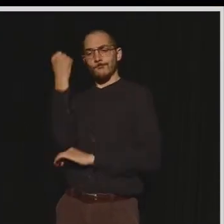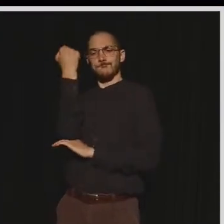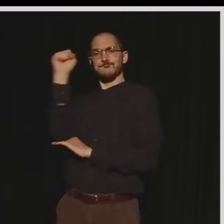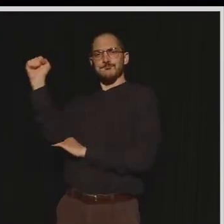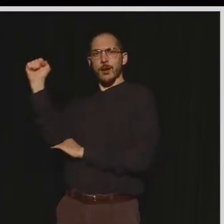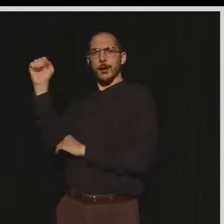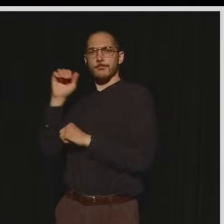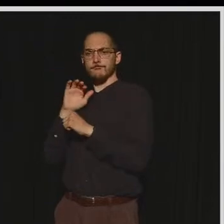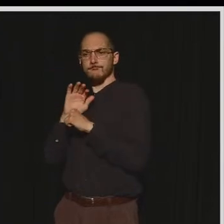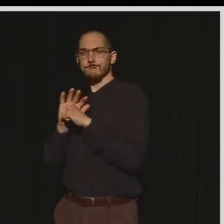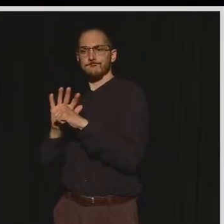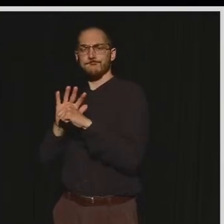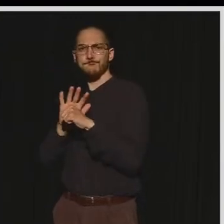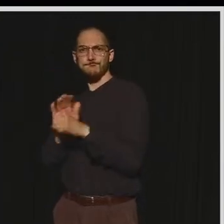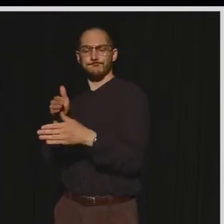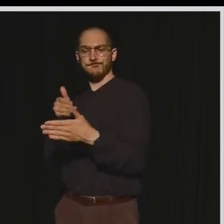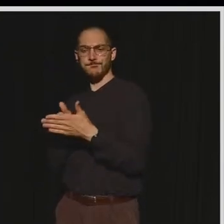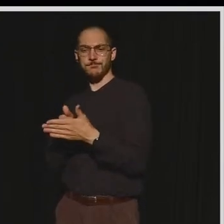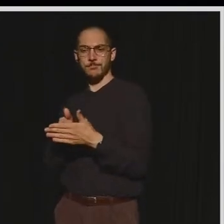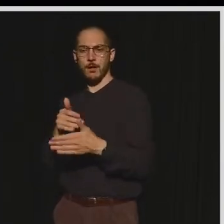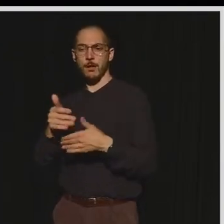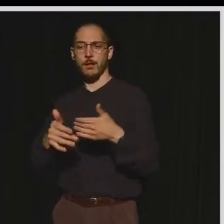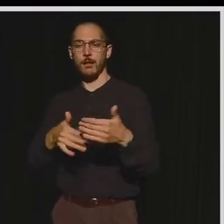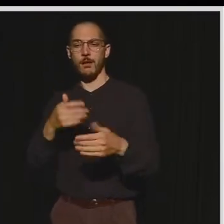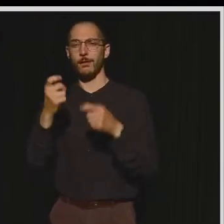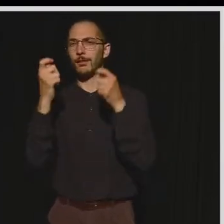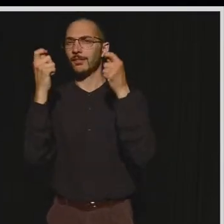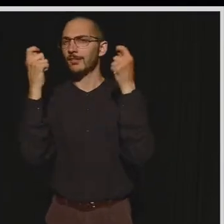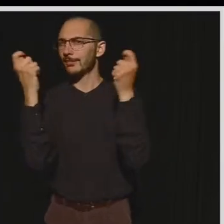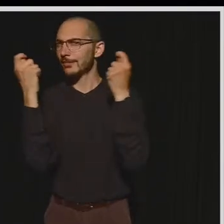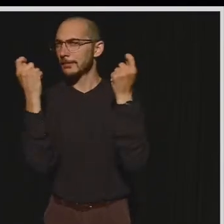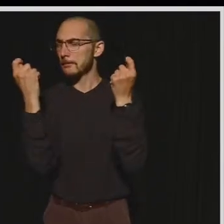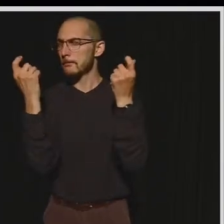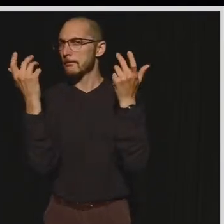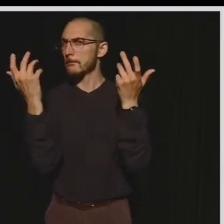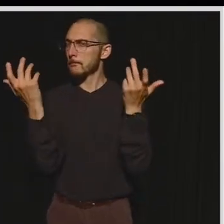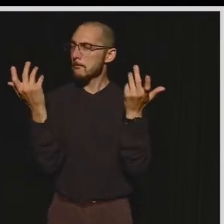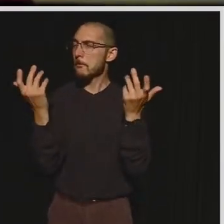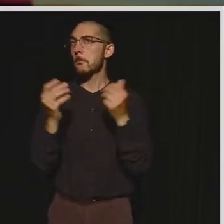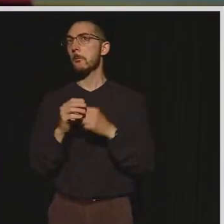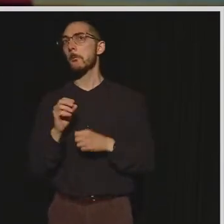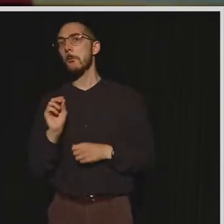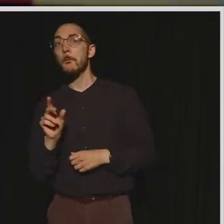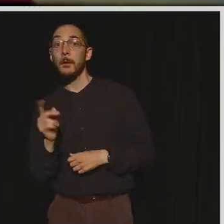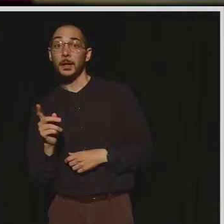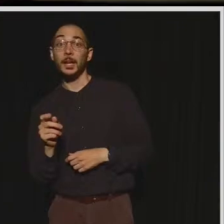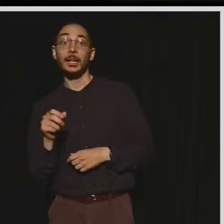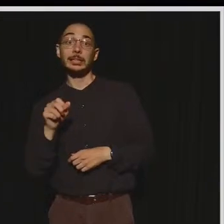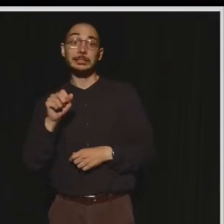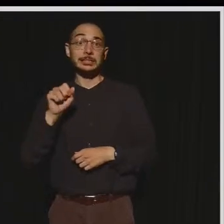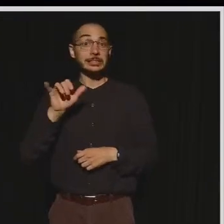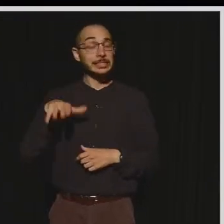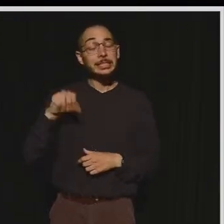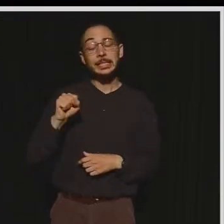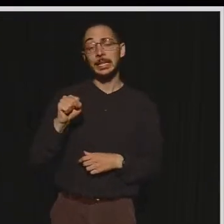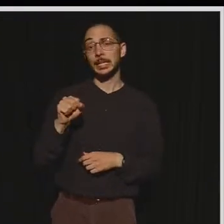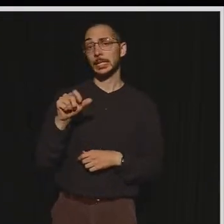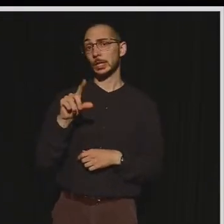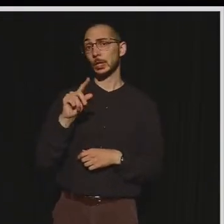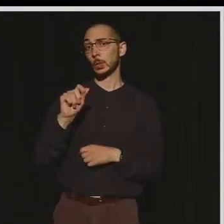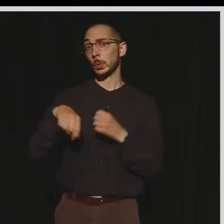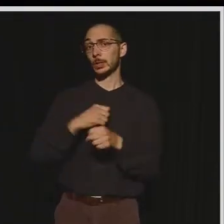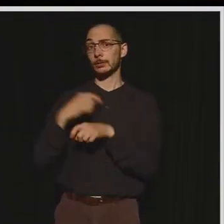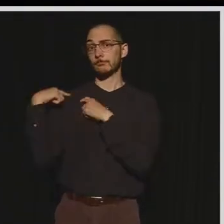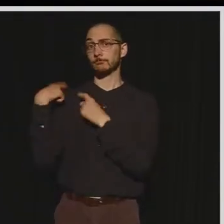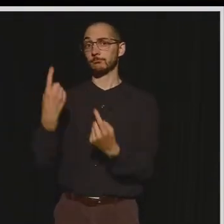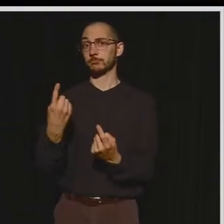working hard, because there's been, in 20 years, I've seen so much amazing